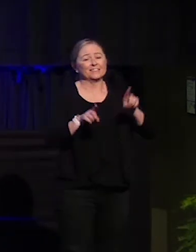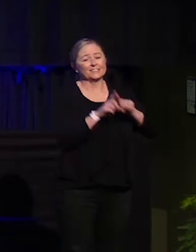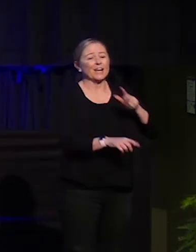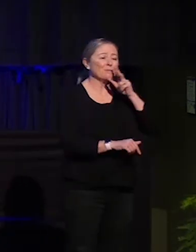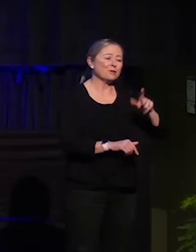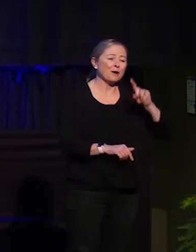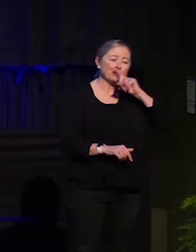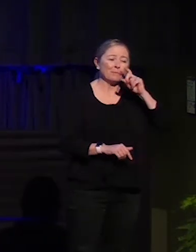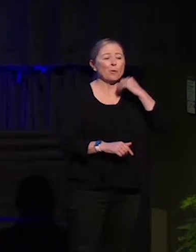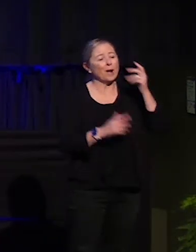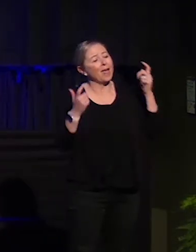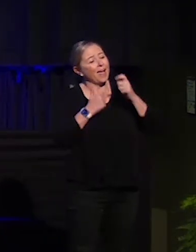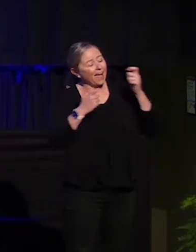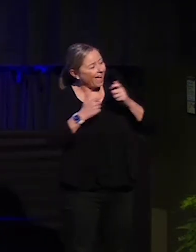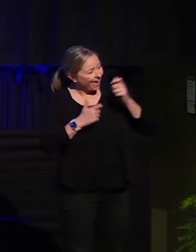It really does.